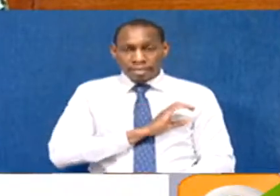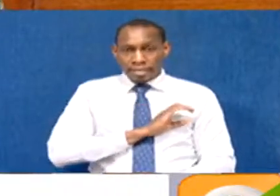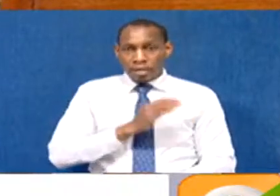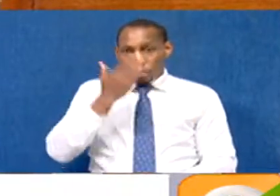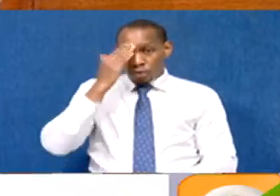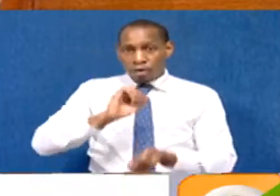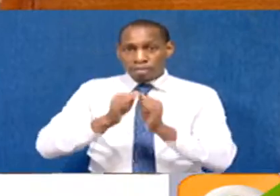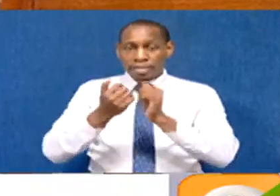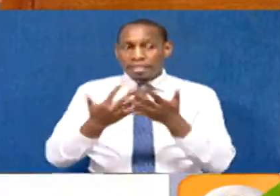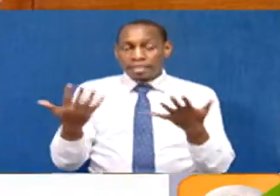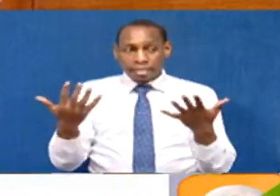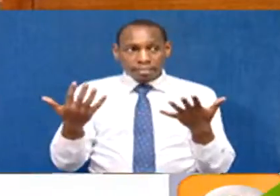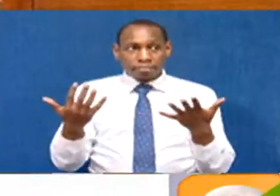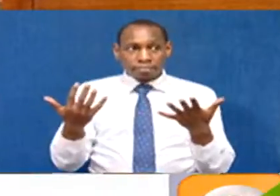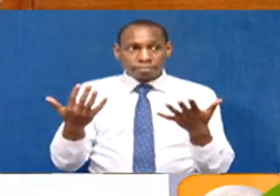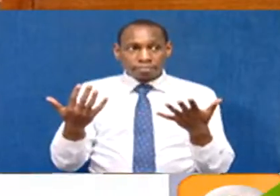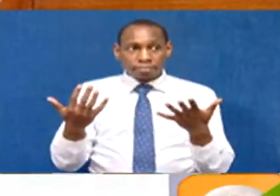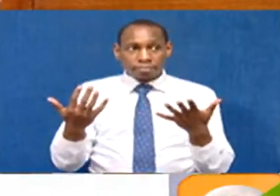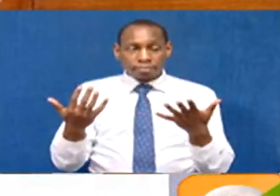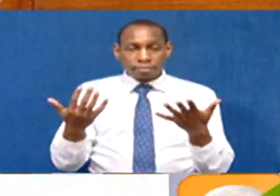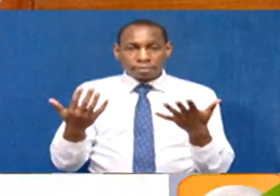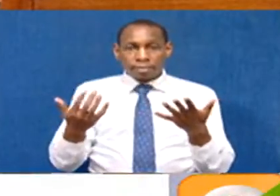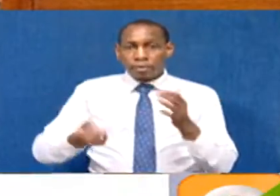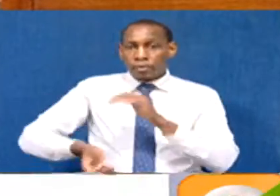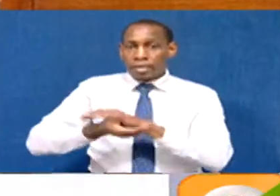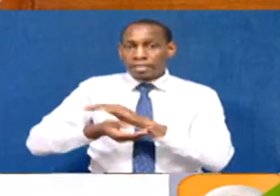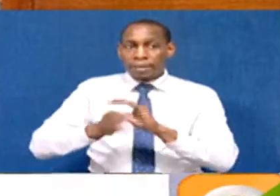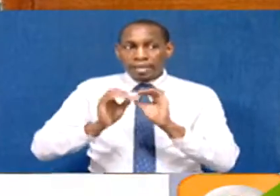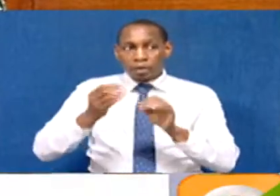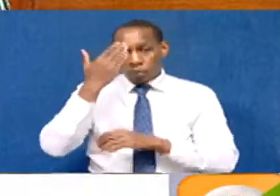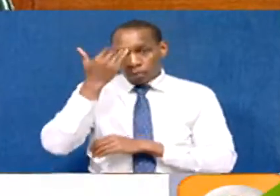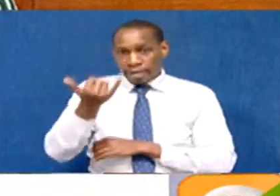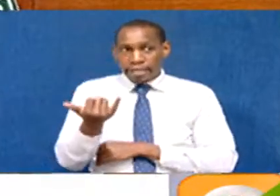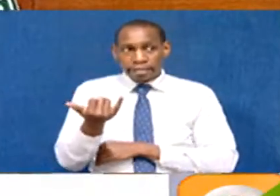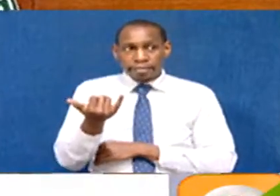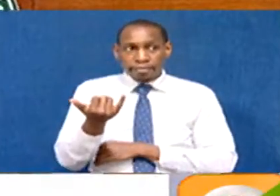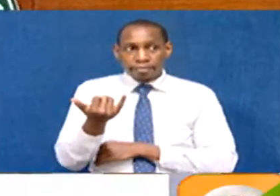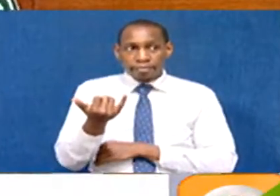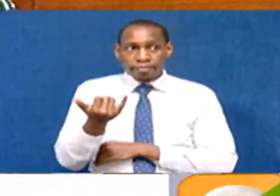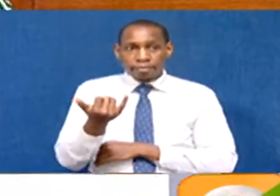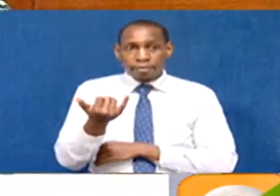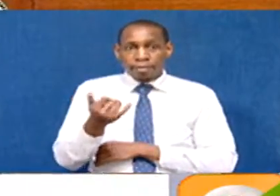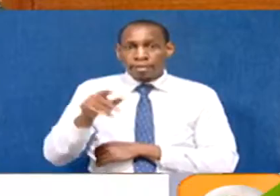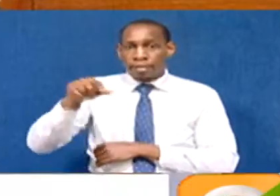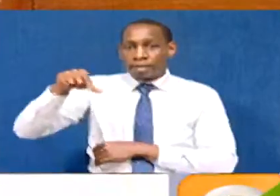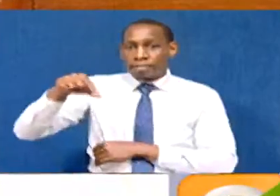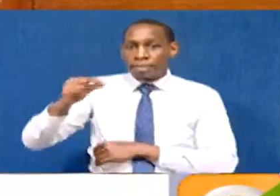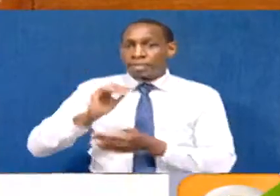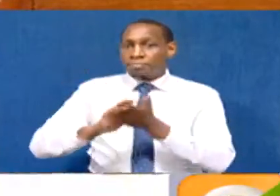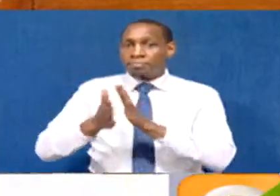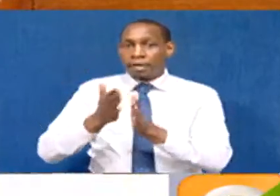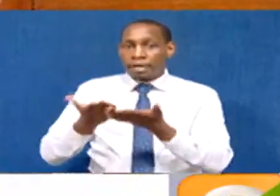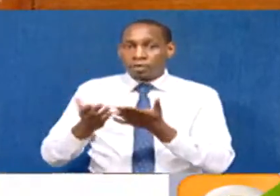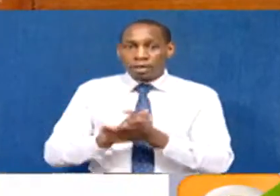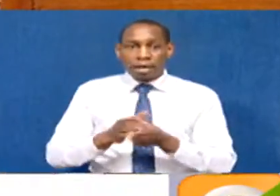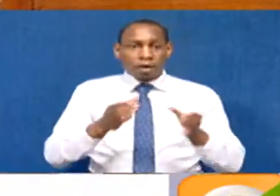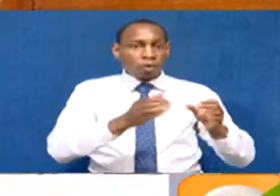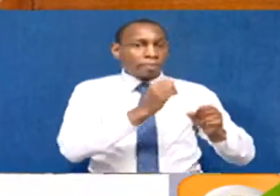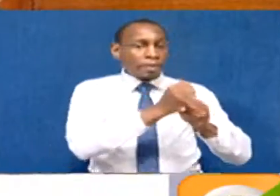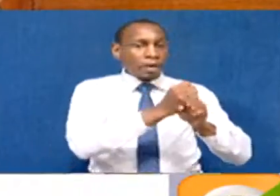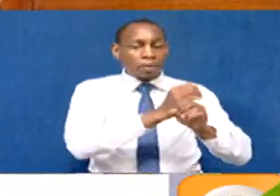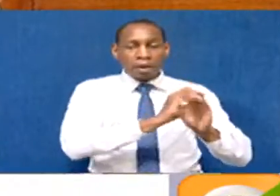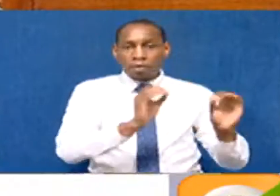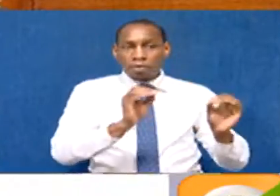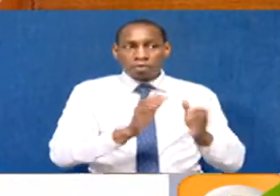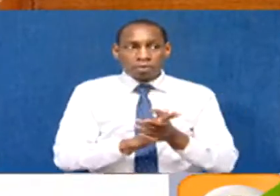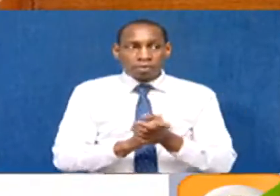you change things the way they were being done without explaining? Why do you not call PGs? Why is the party not functioning?